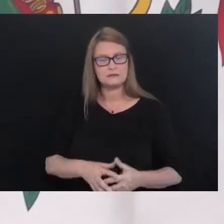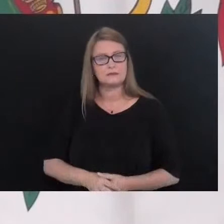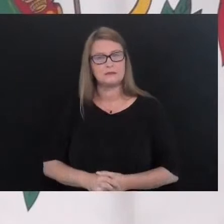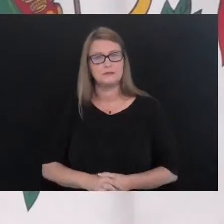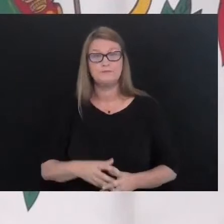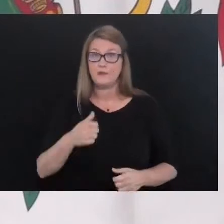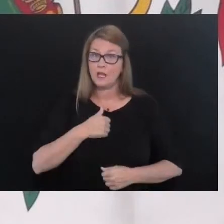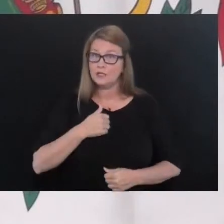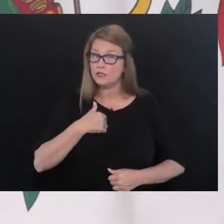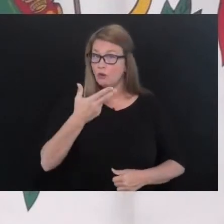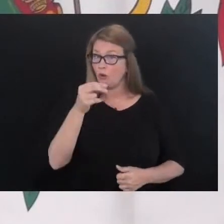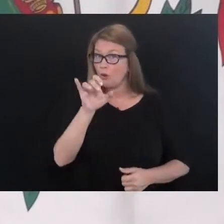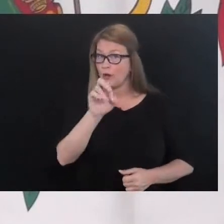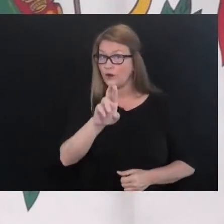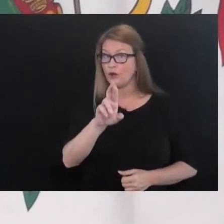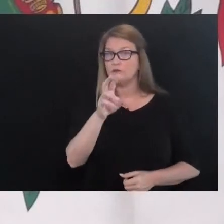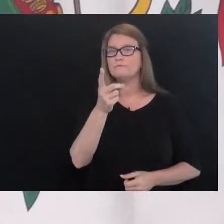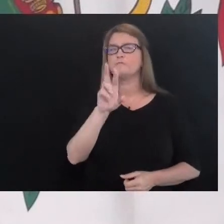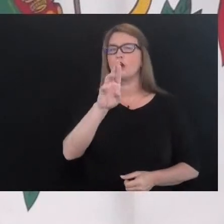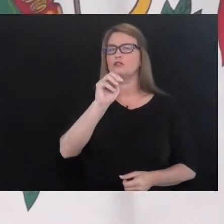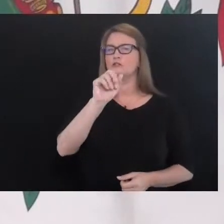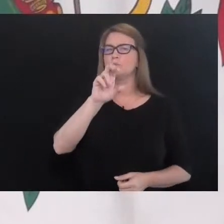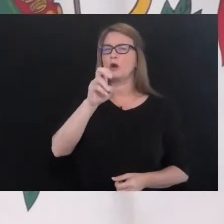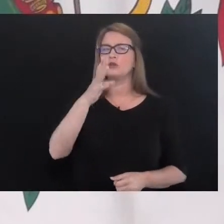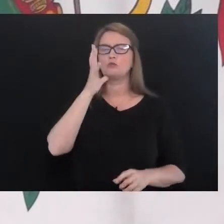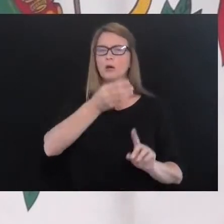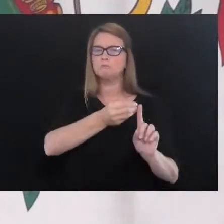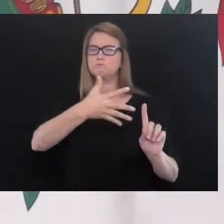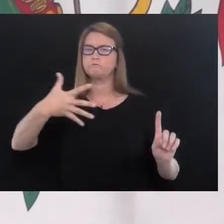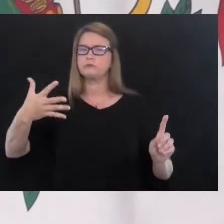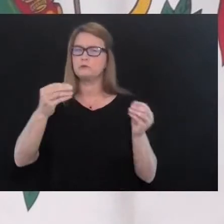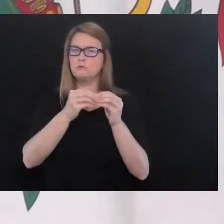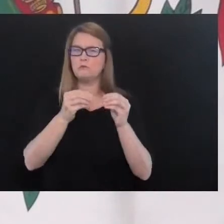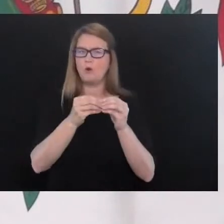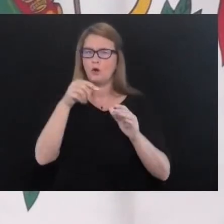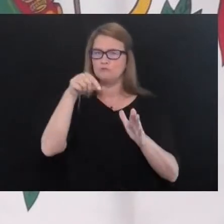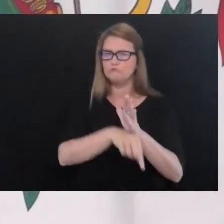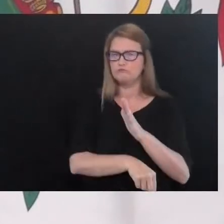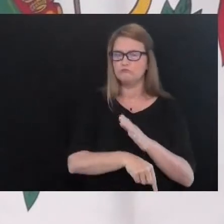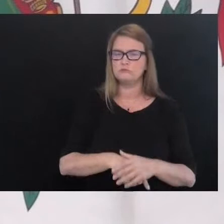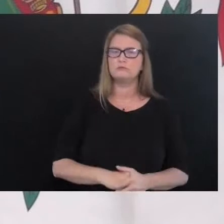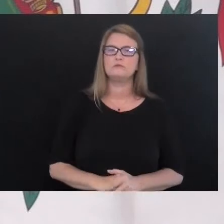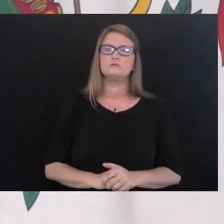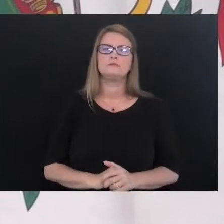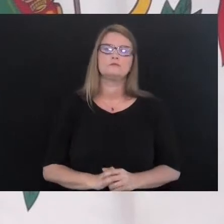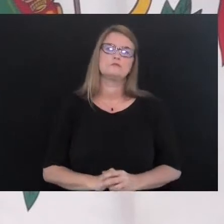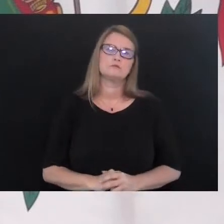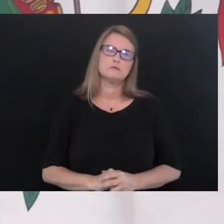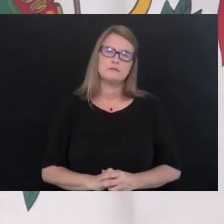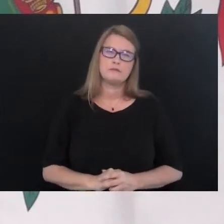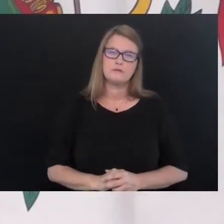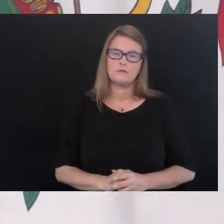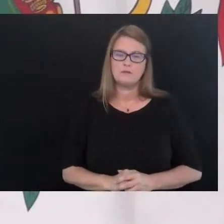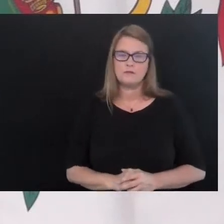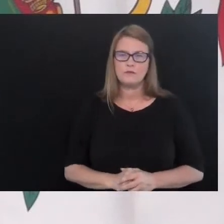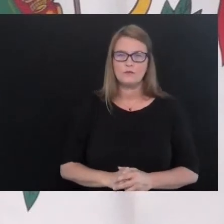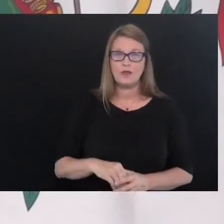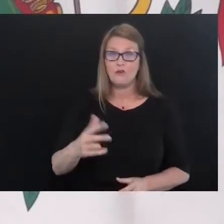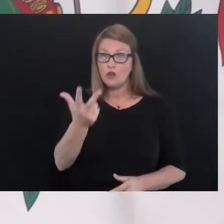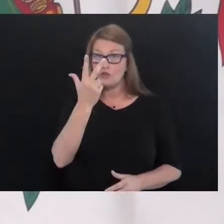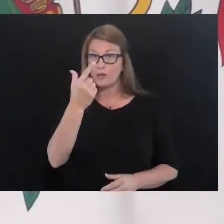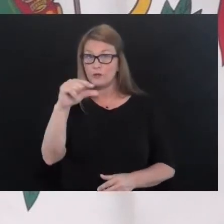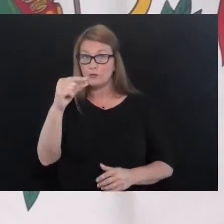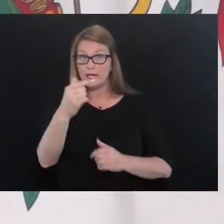General Hoyer and Dr. Marsh are going to talk to you a whole lot more about this in just a few minutes. We've got 3 green